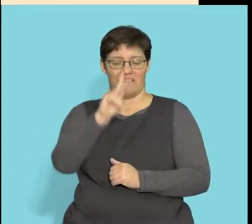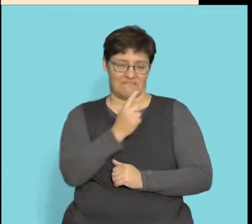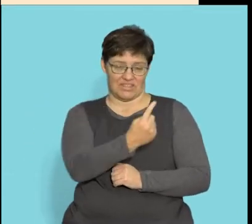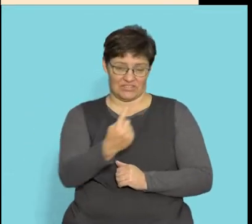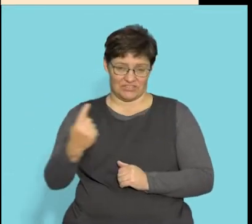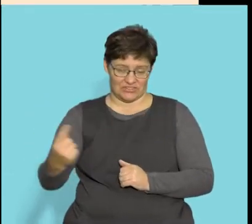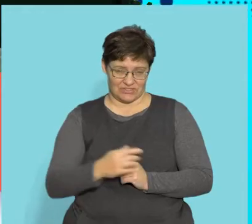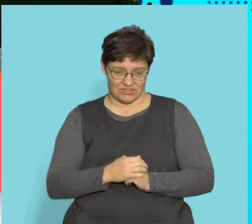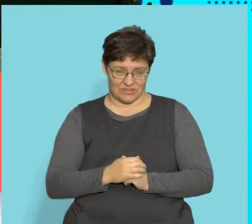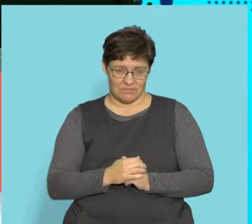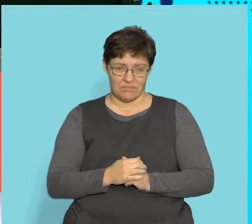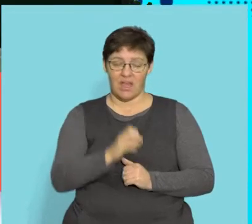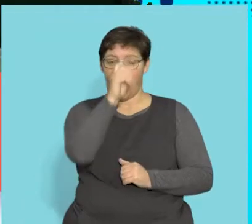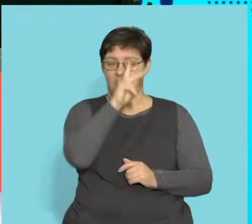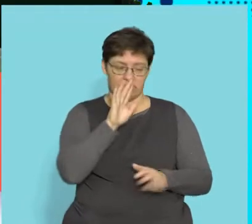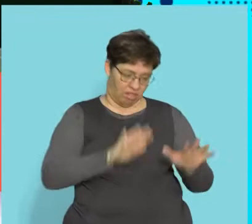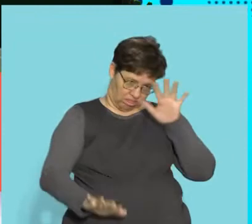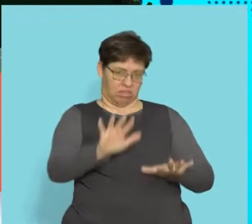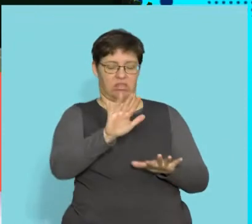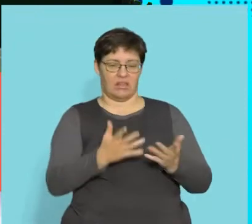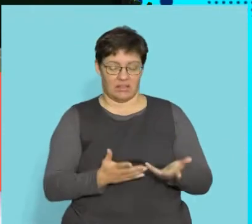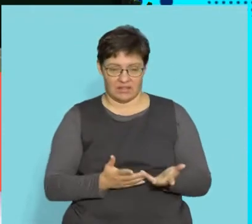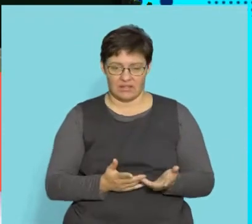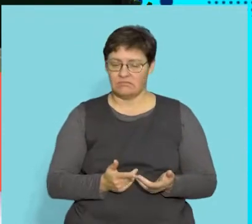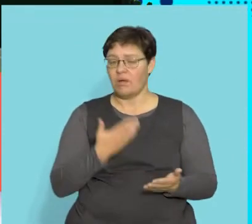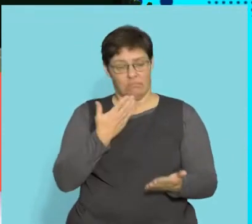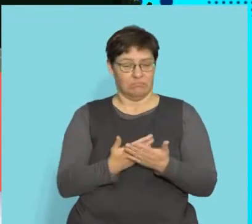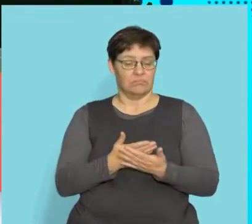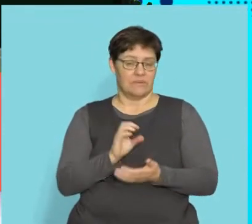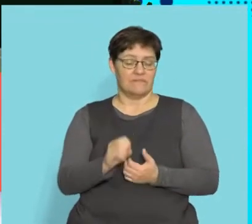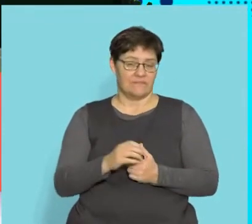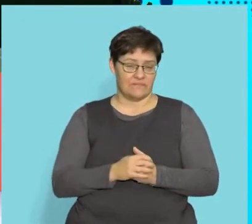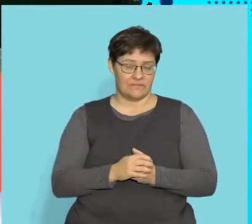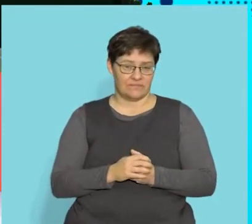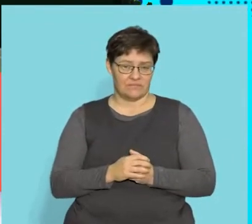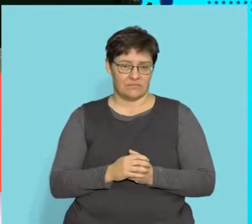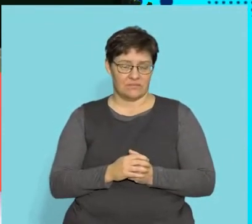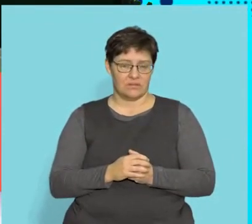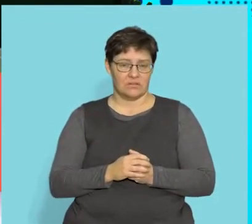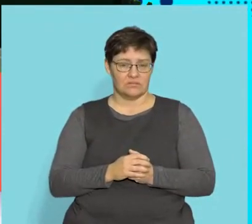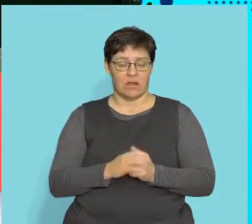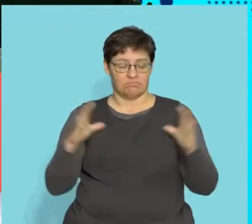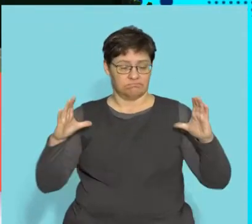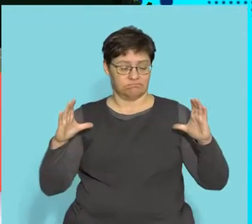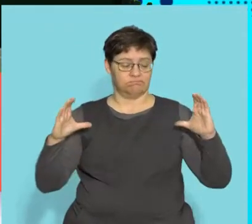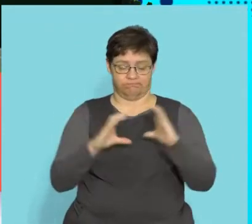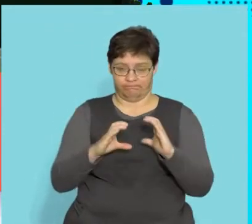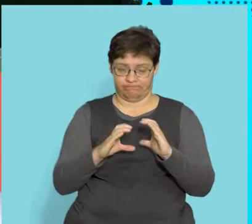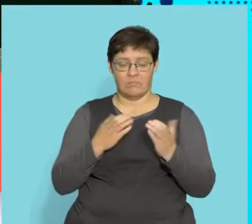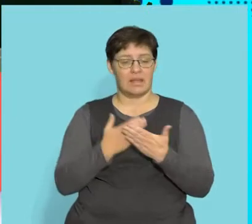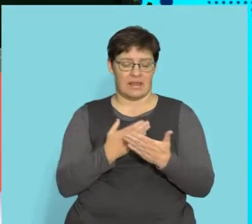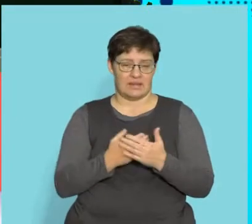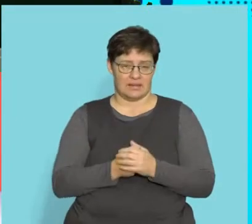continue, just in case the half is throwing you off, it is possible for me to reduce the dimensions.